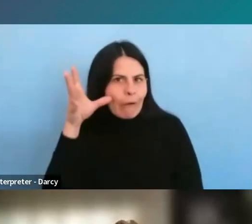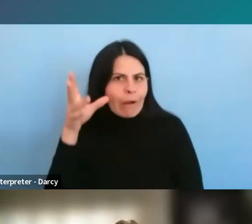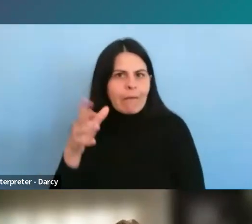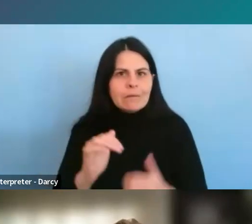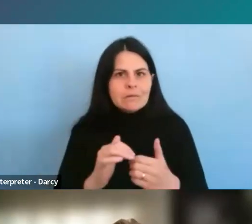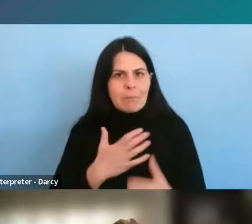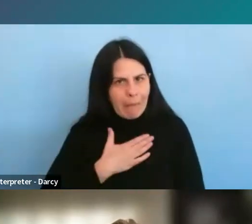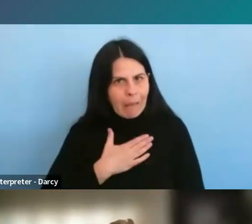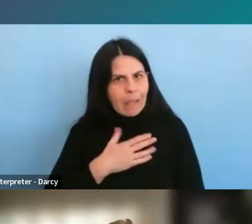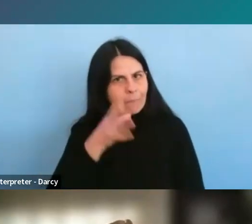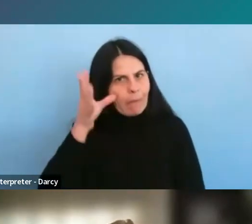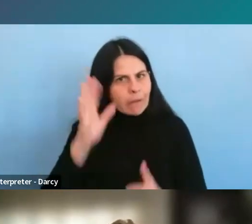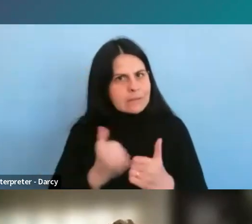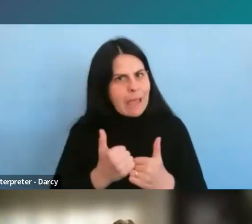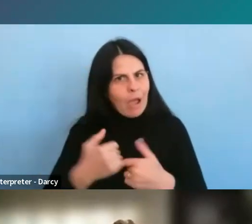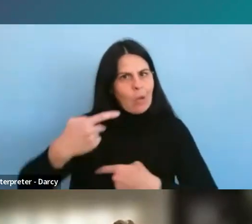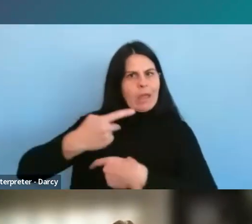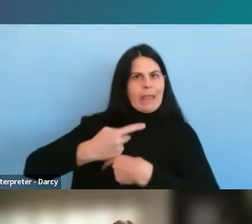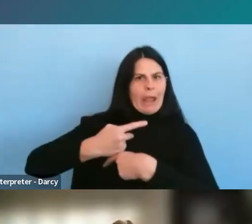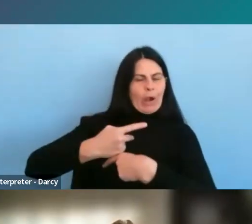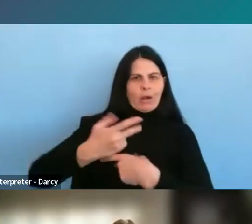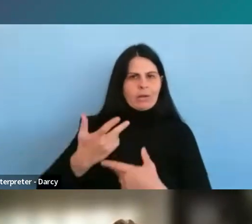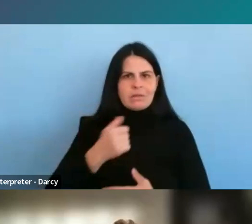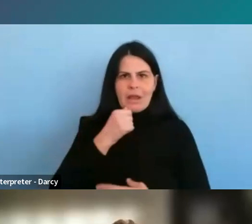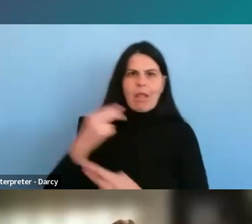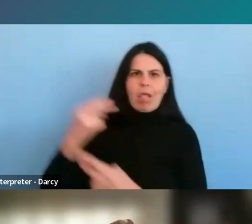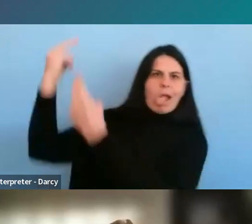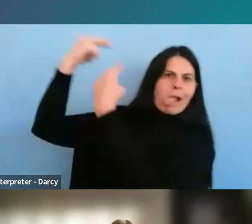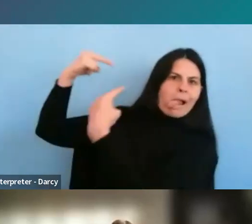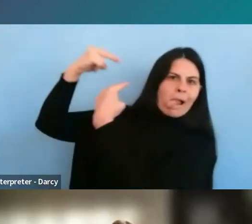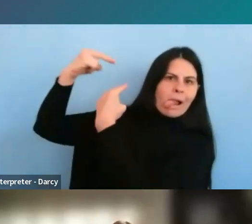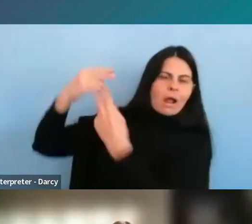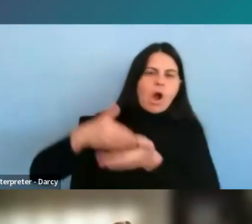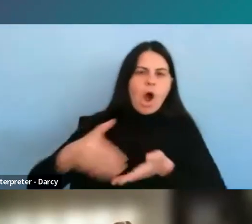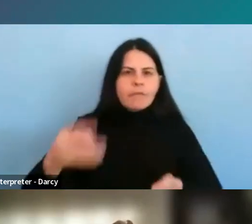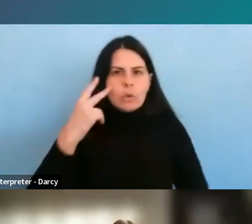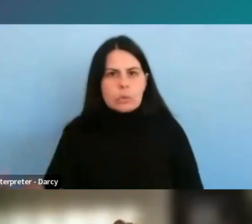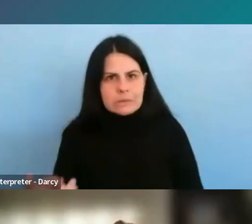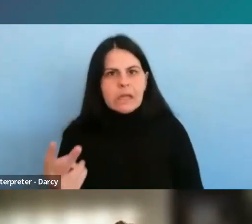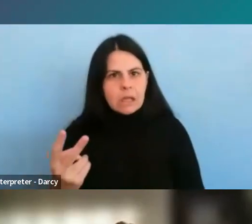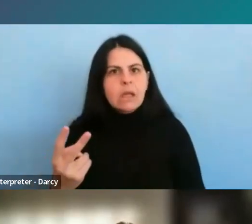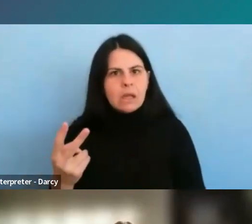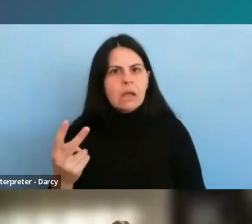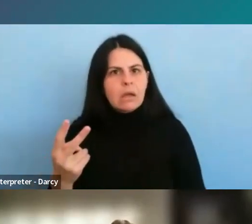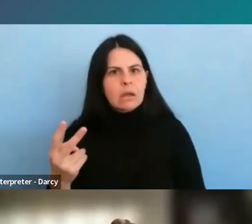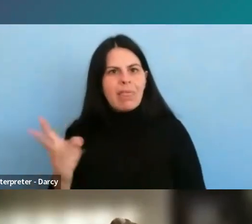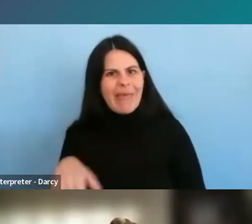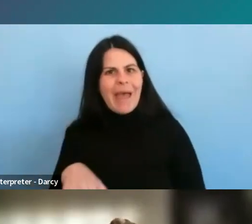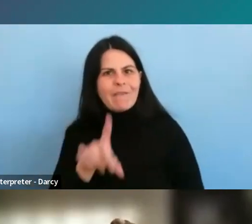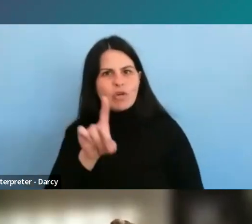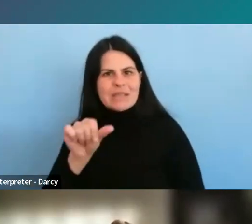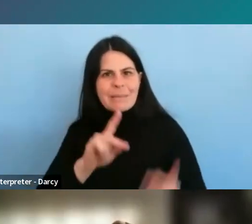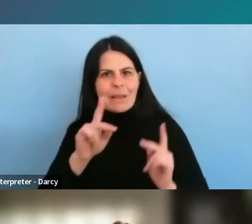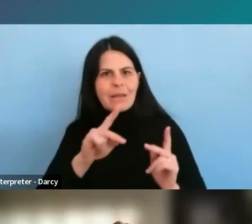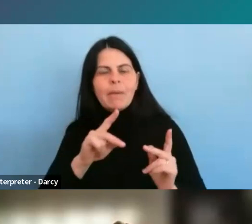me wasn't, I didn't have hovering parents. That's often what we see, you know, depicted. I had parents that were very